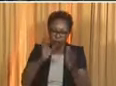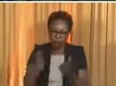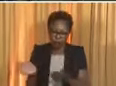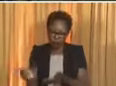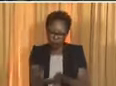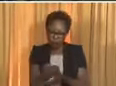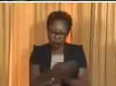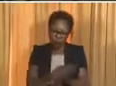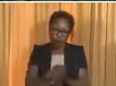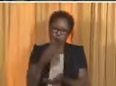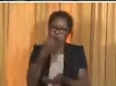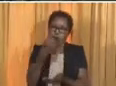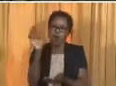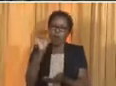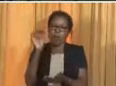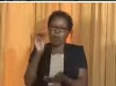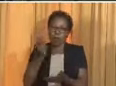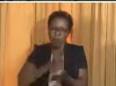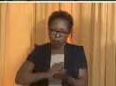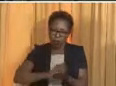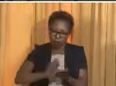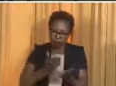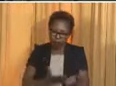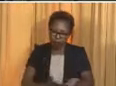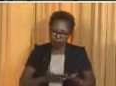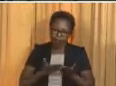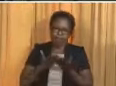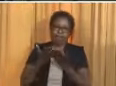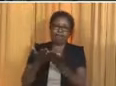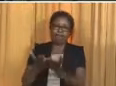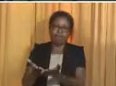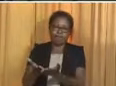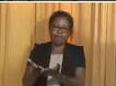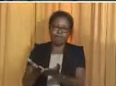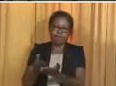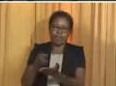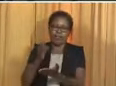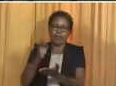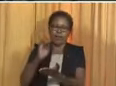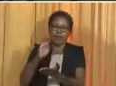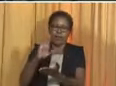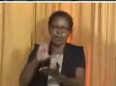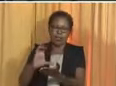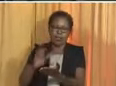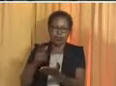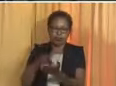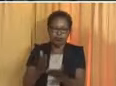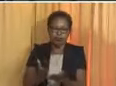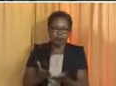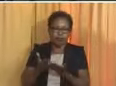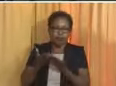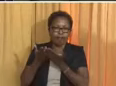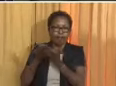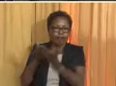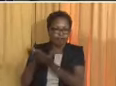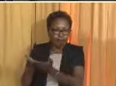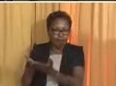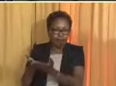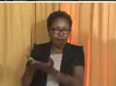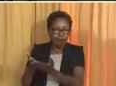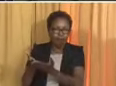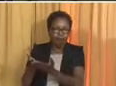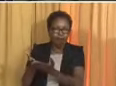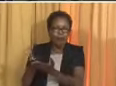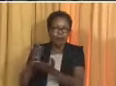1 million voters, submit the signatures and the bill to IBC, who sends the bill to the counties. The bill must then